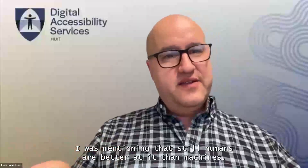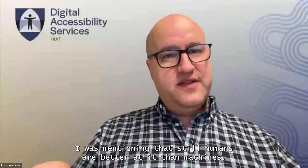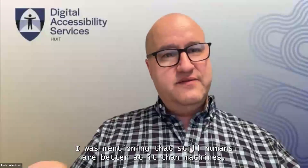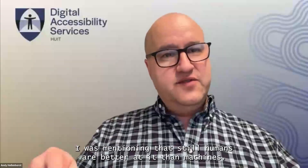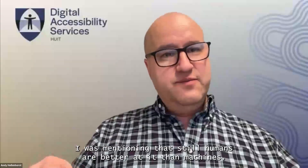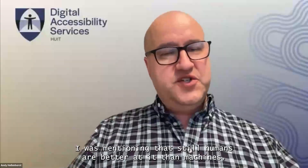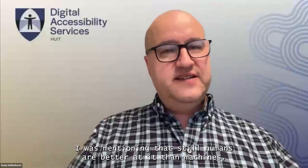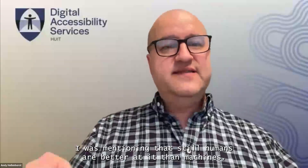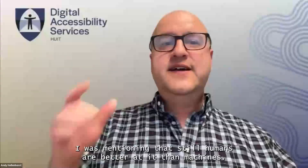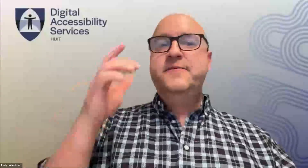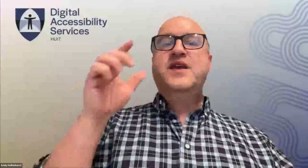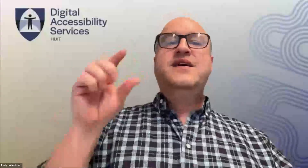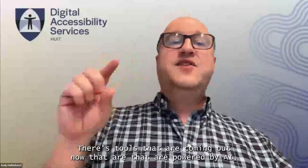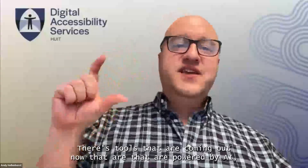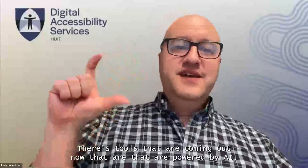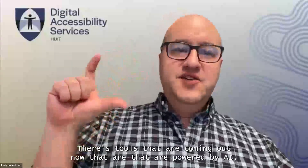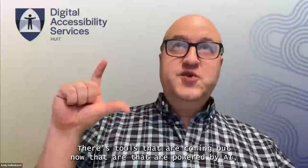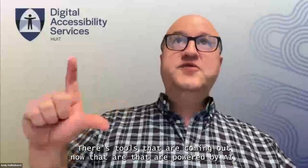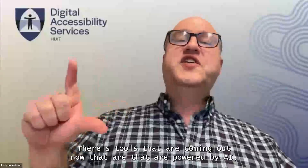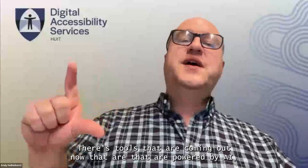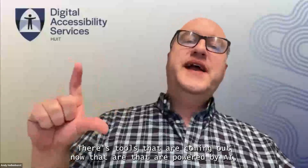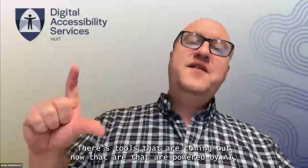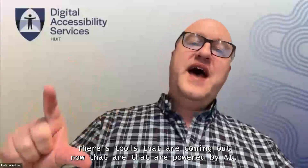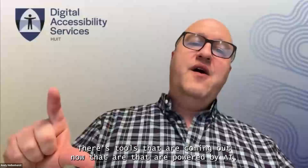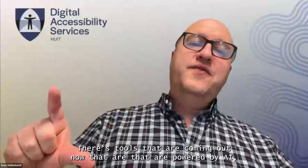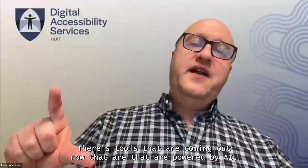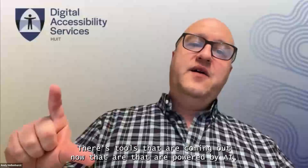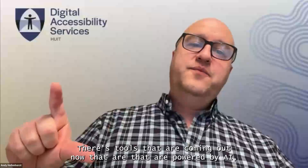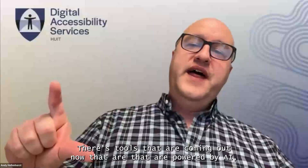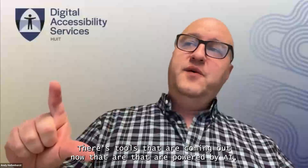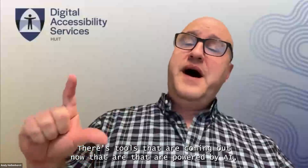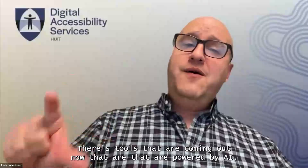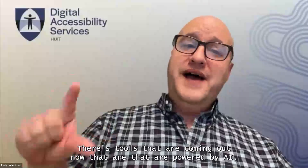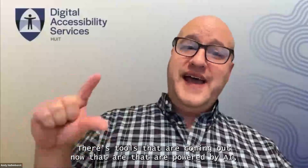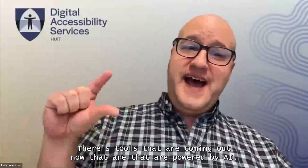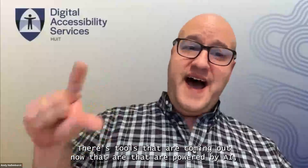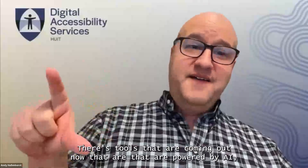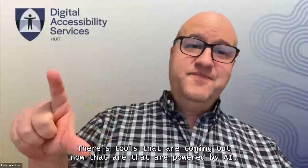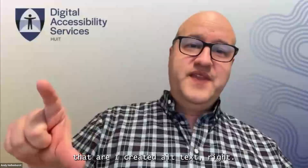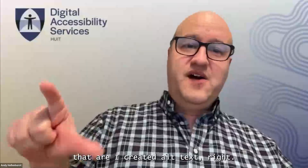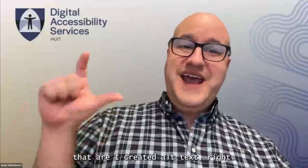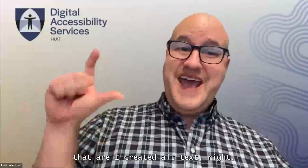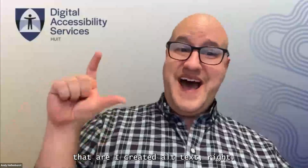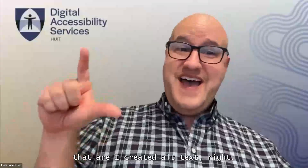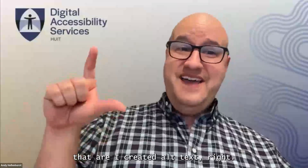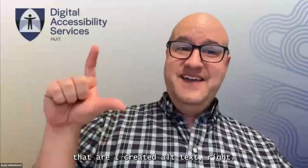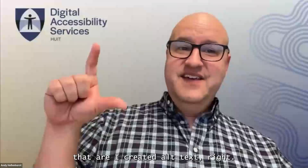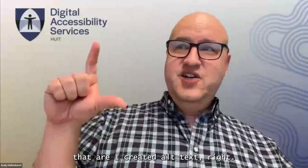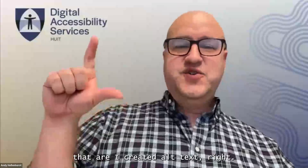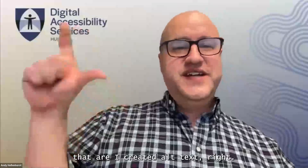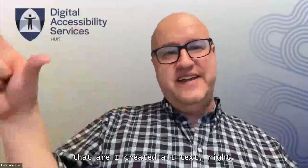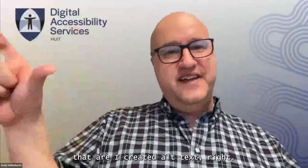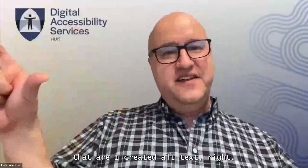are better at it than machines. There's tools that are coming out now that are powered by AI, that are